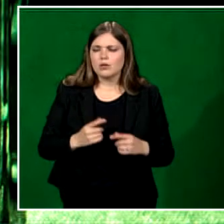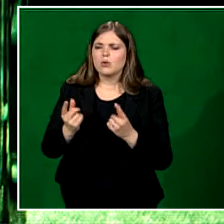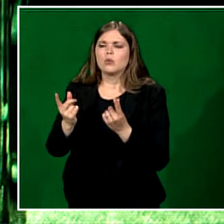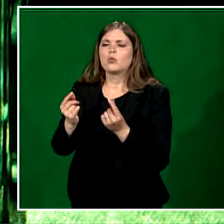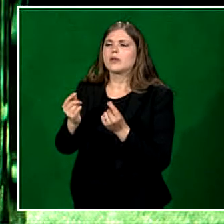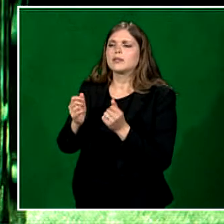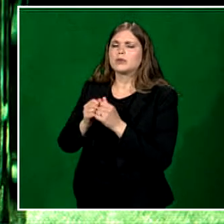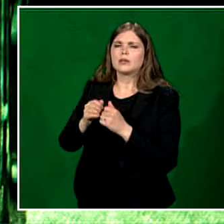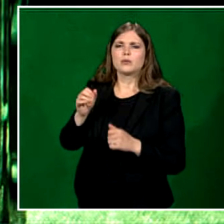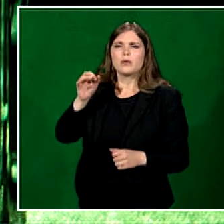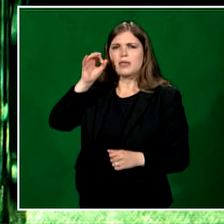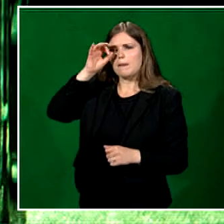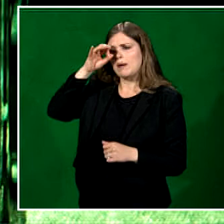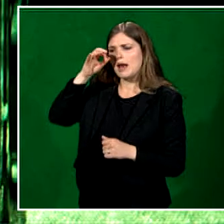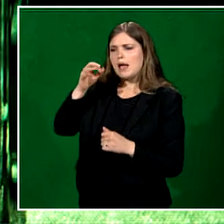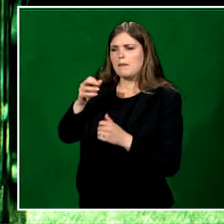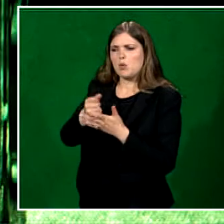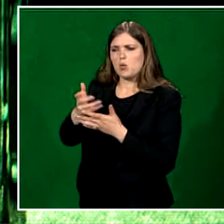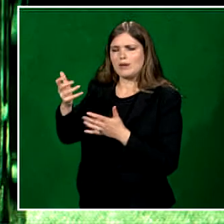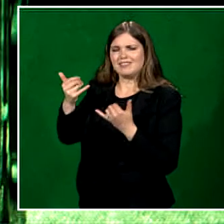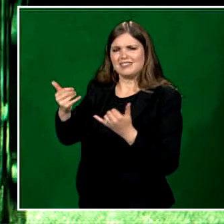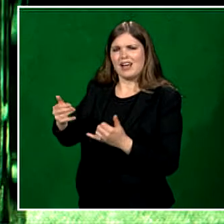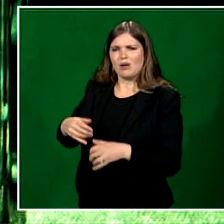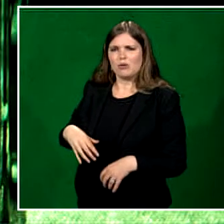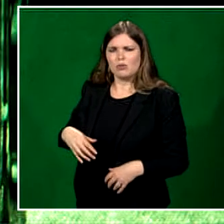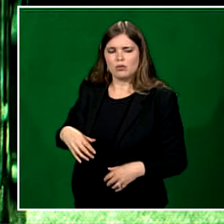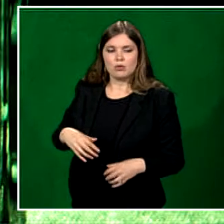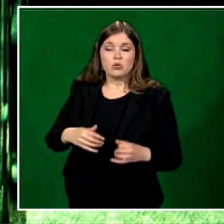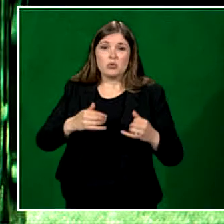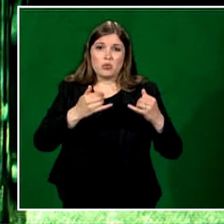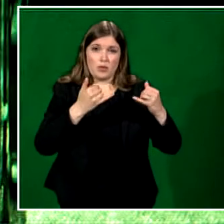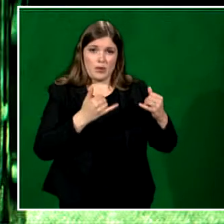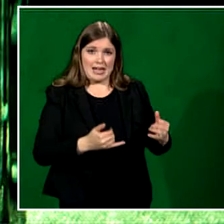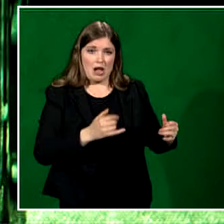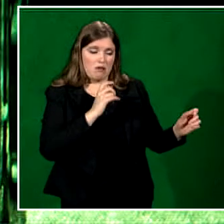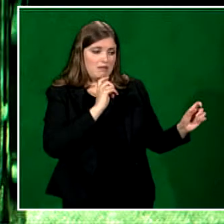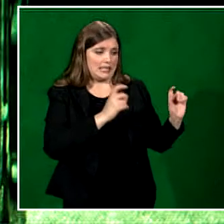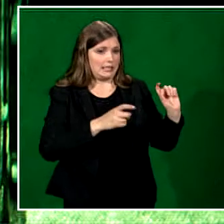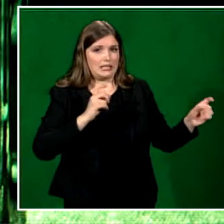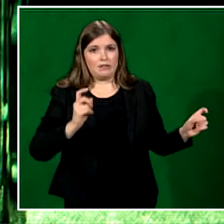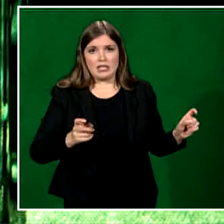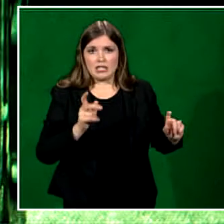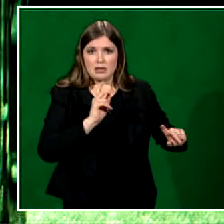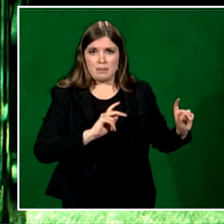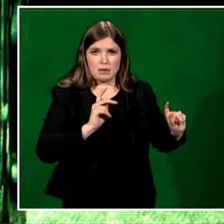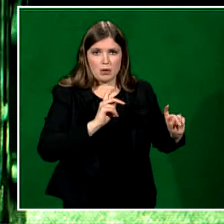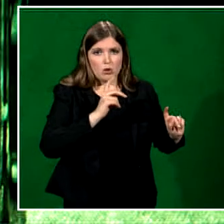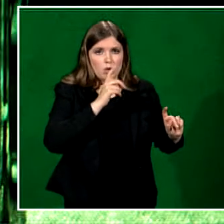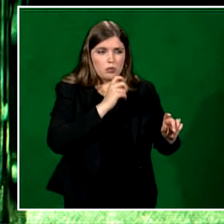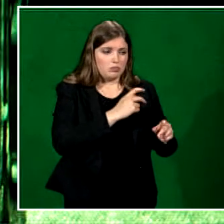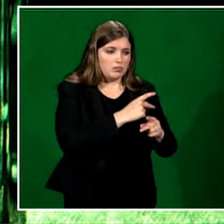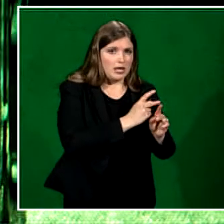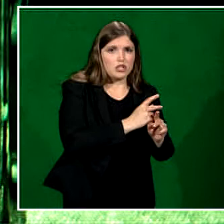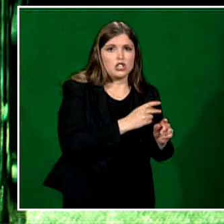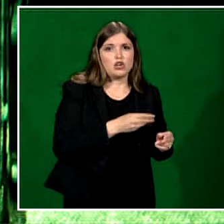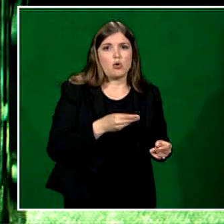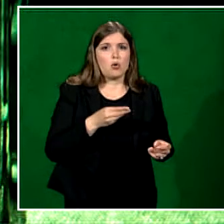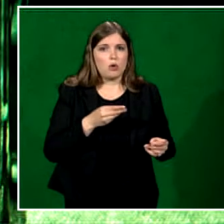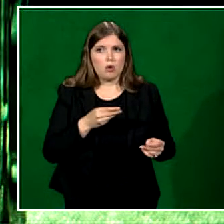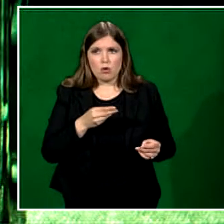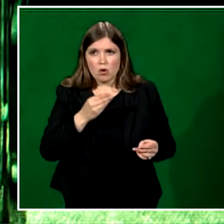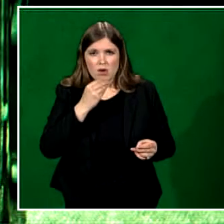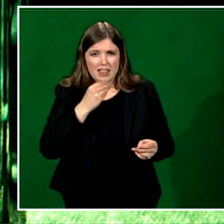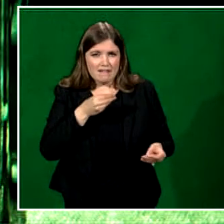now? They give it to the piggery production people. They feed it to